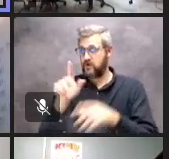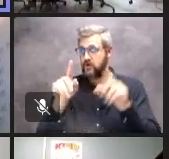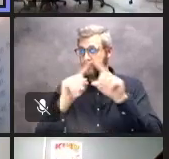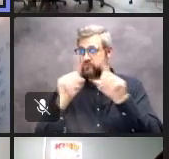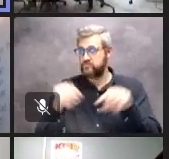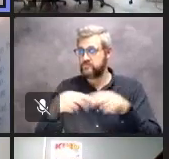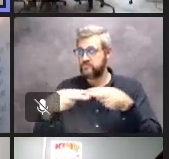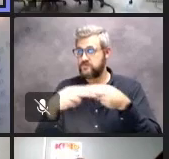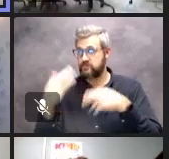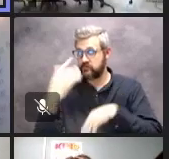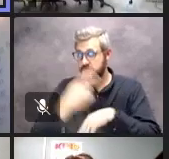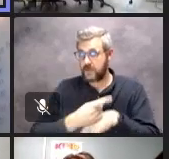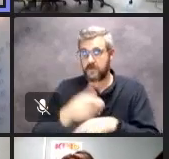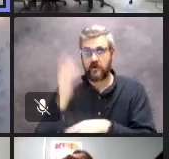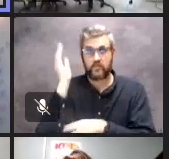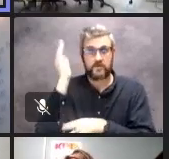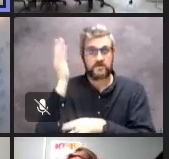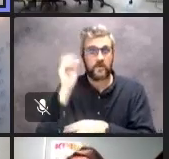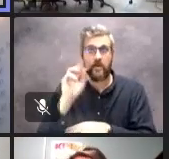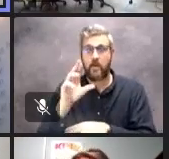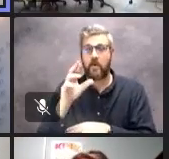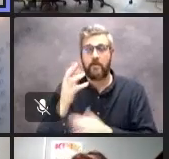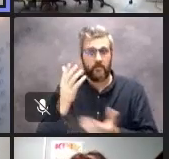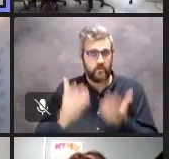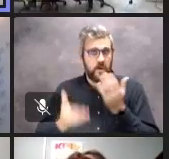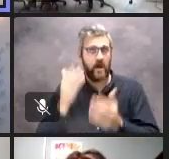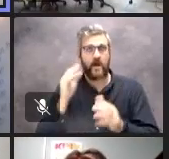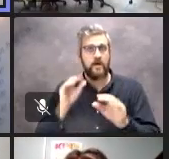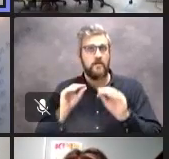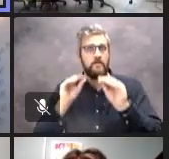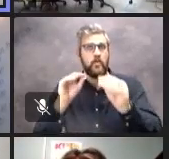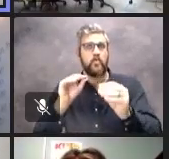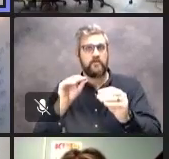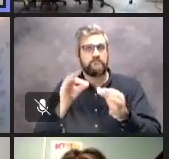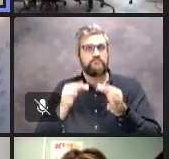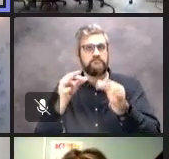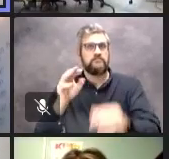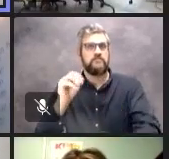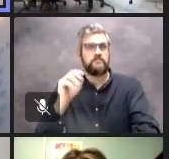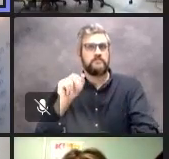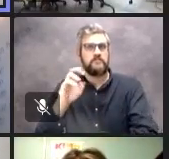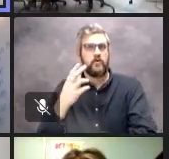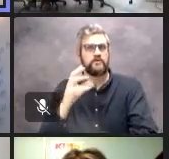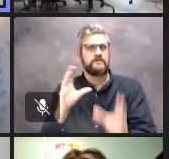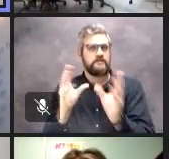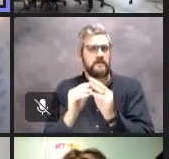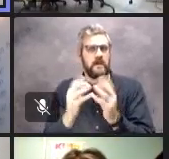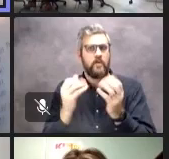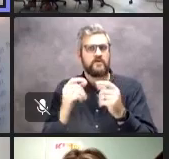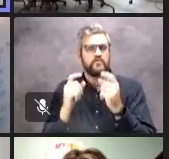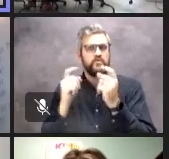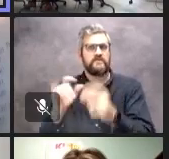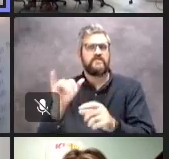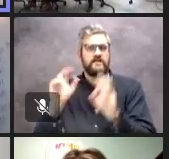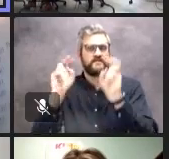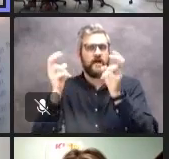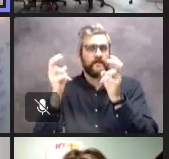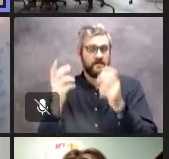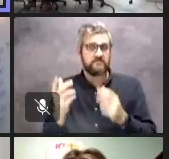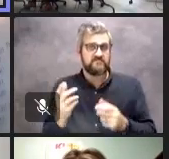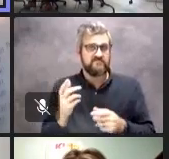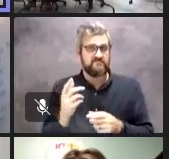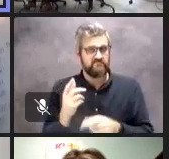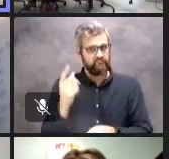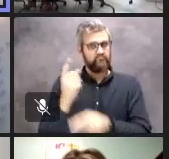slides today, her presentation, or perhaps move it to the March meeting. I want to give this particular topic its